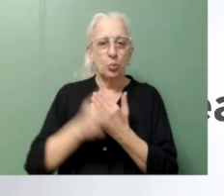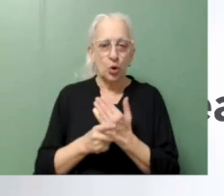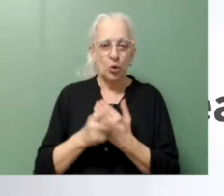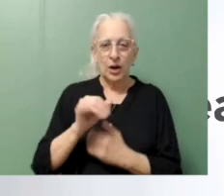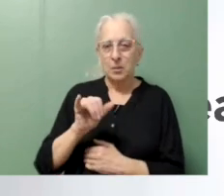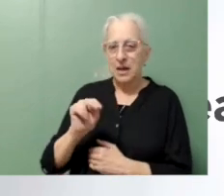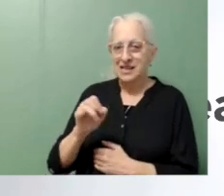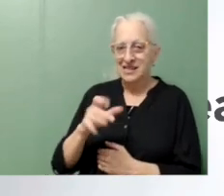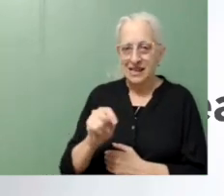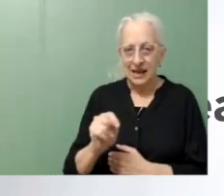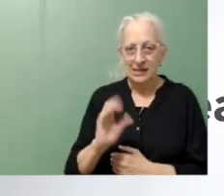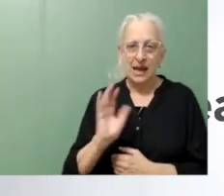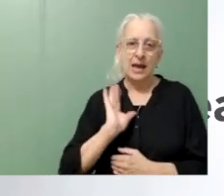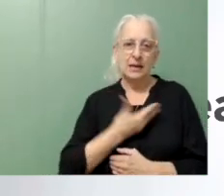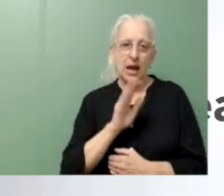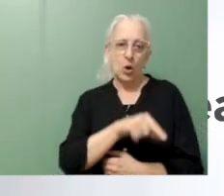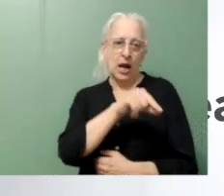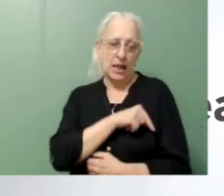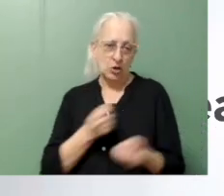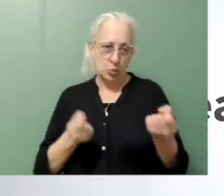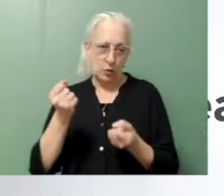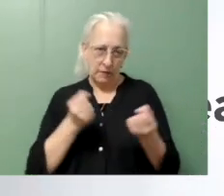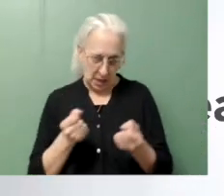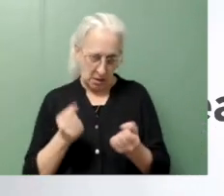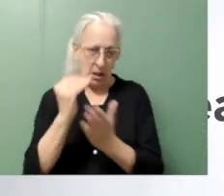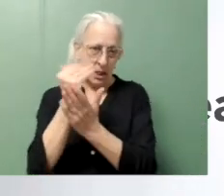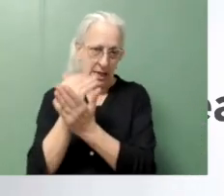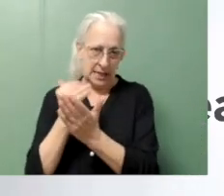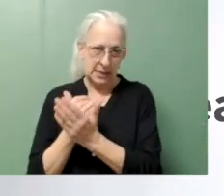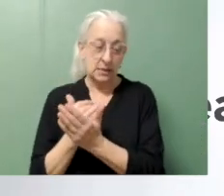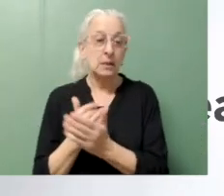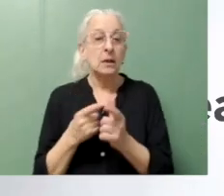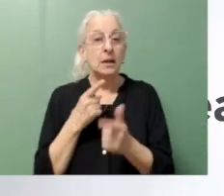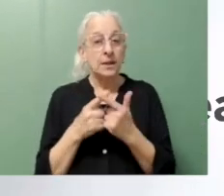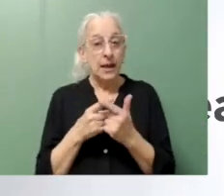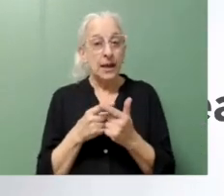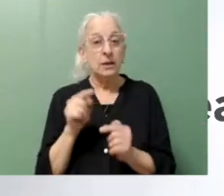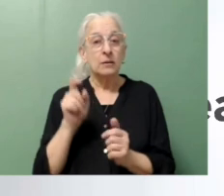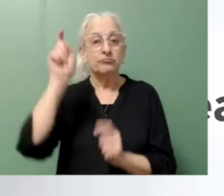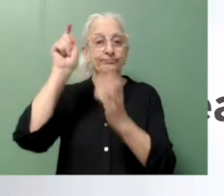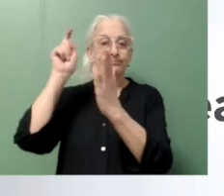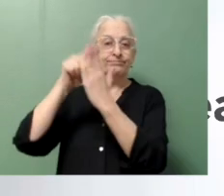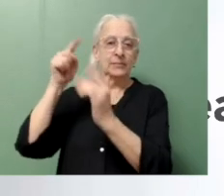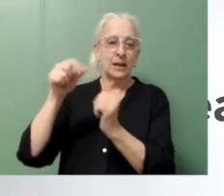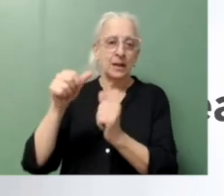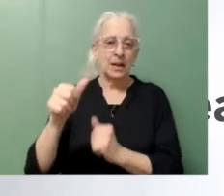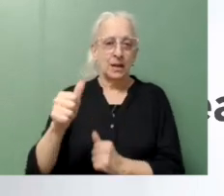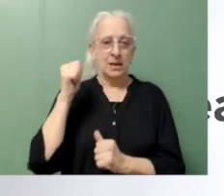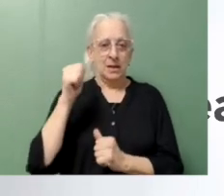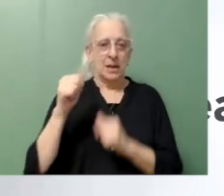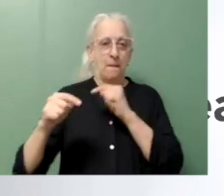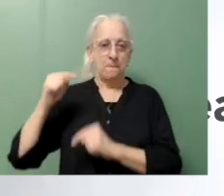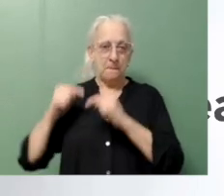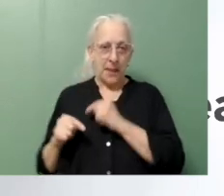vehicles list. Use your browser's back button in the top left corner to return to the main light